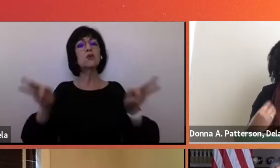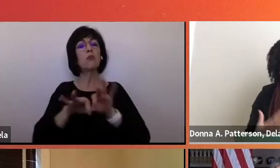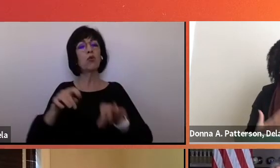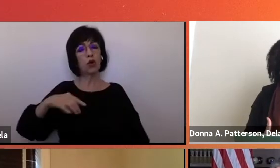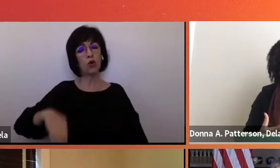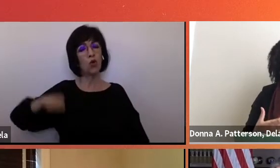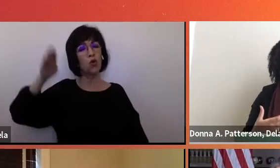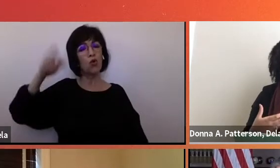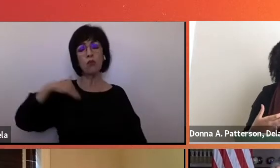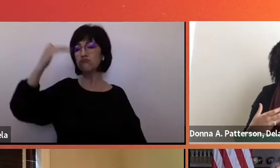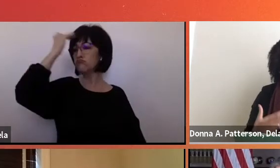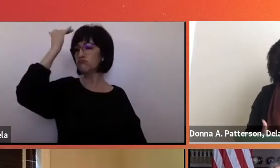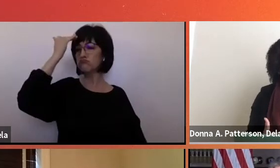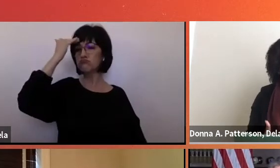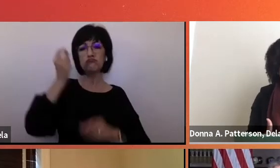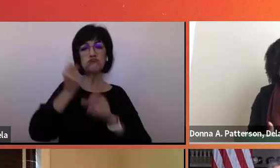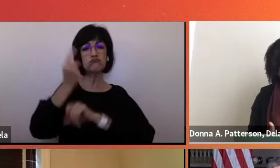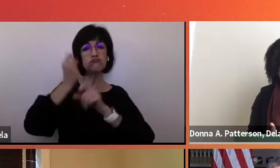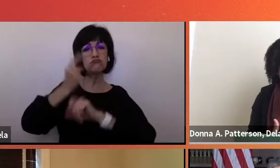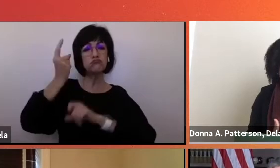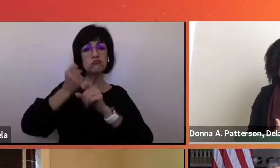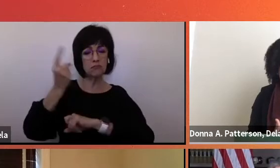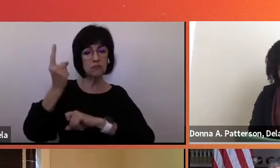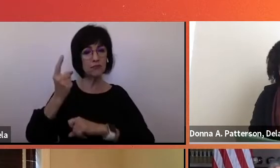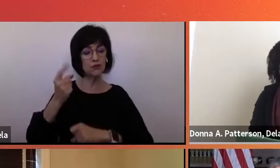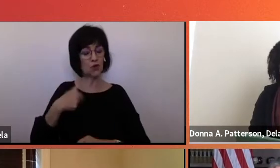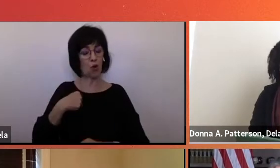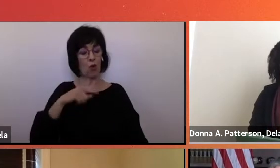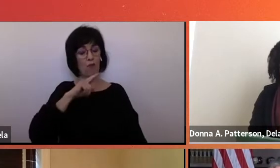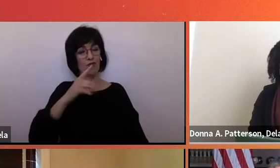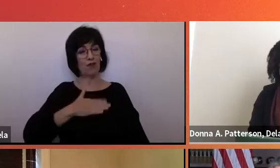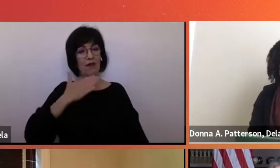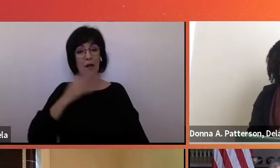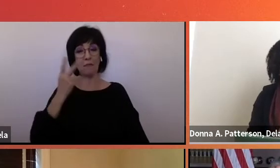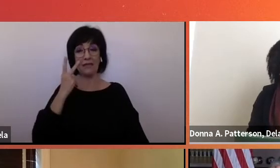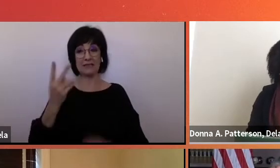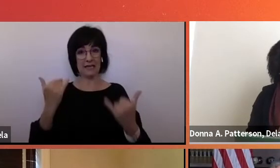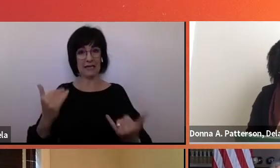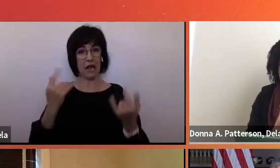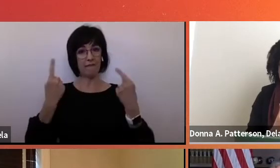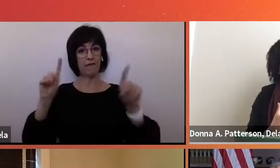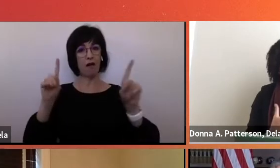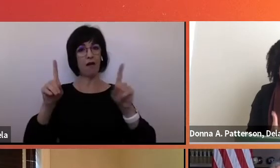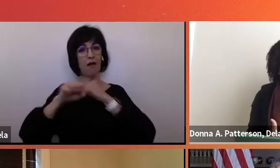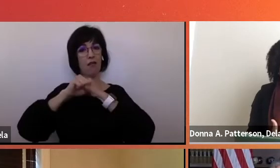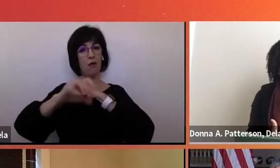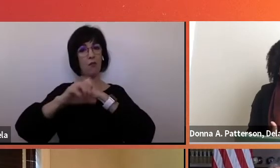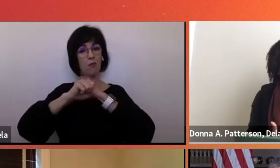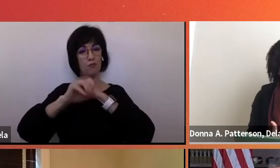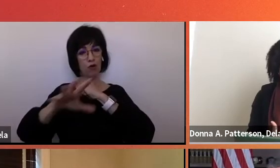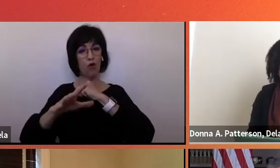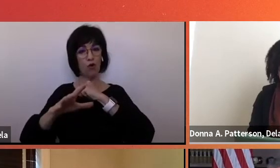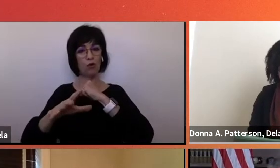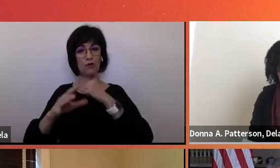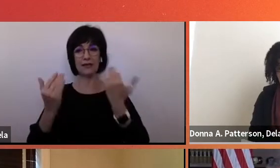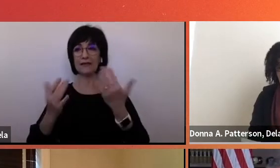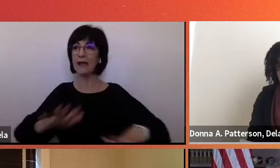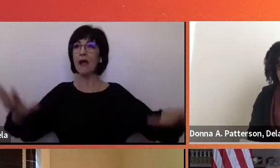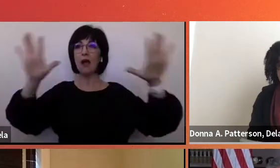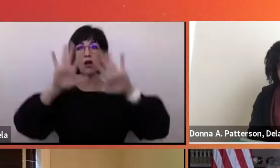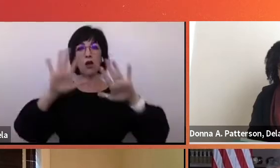being accepted and really promoted in this way throughout Delaware, but also in the nation as a